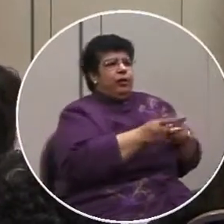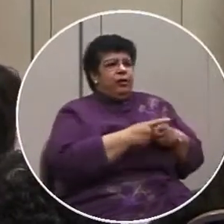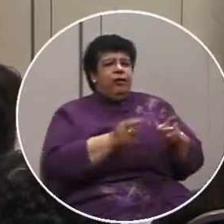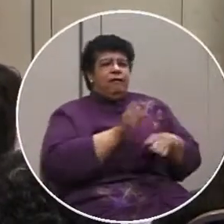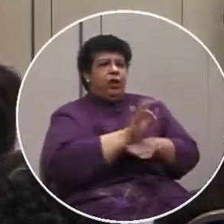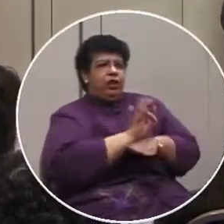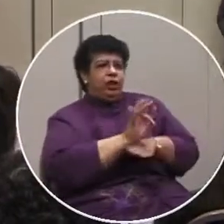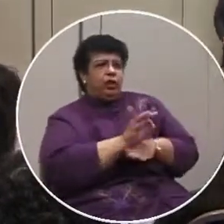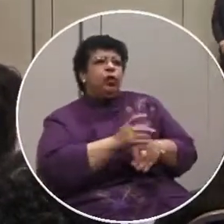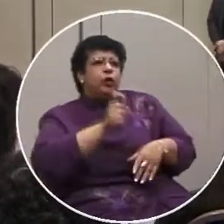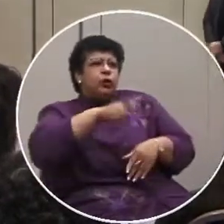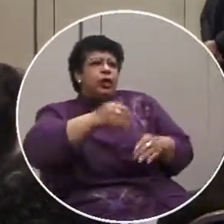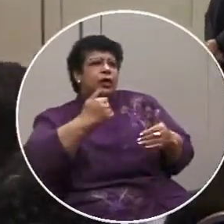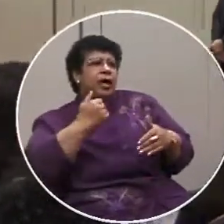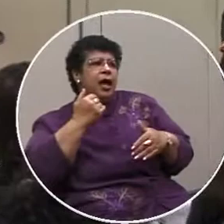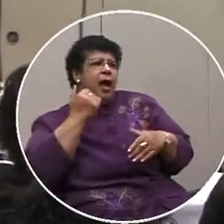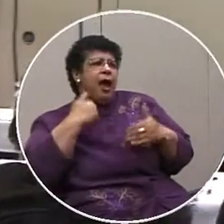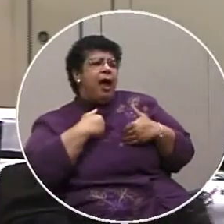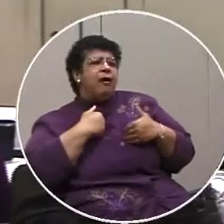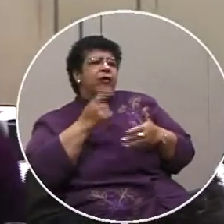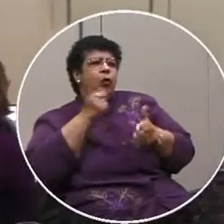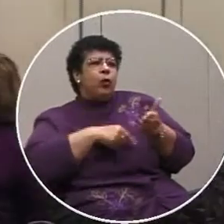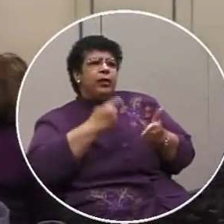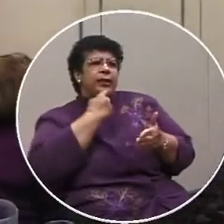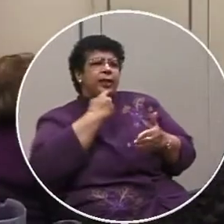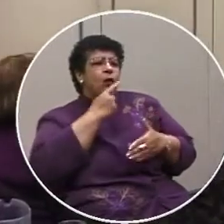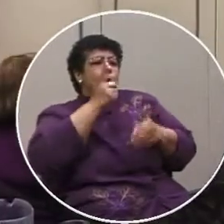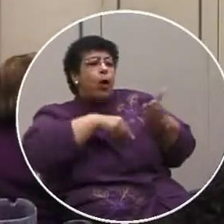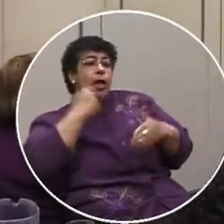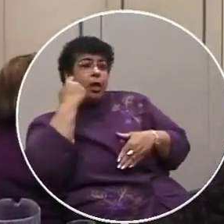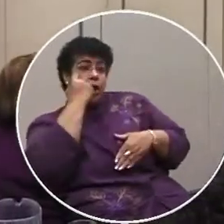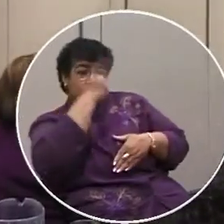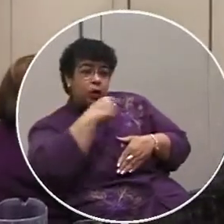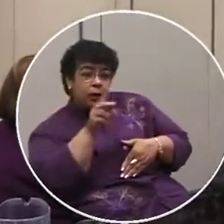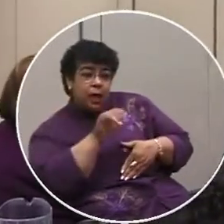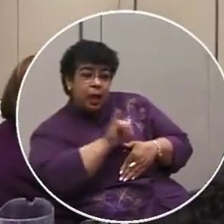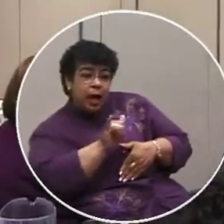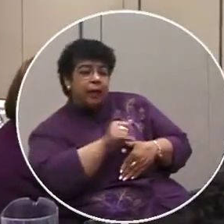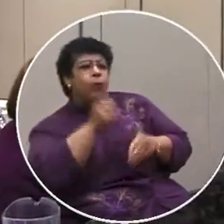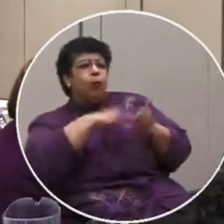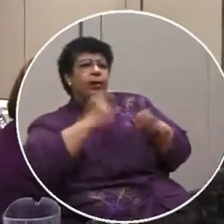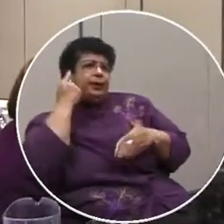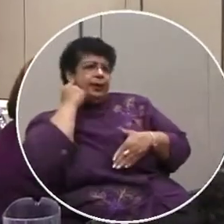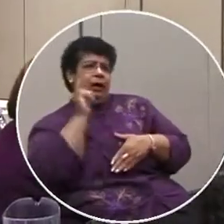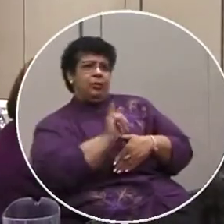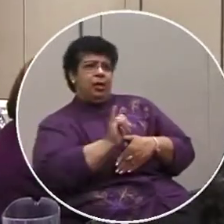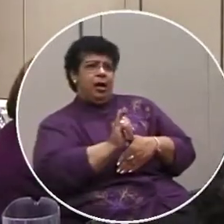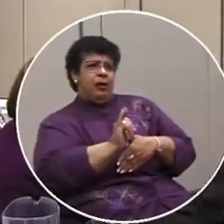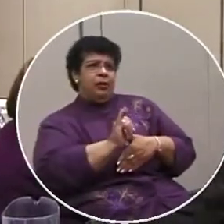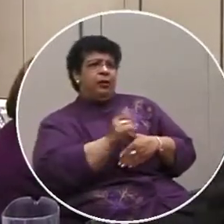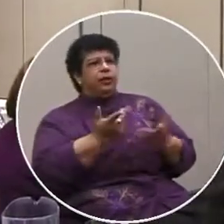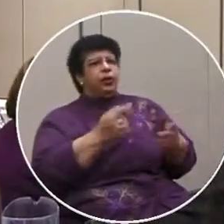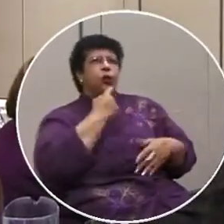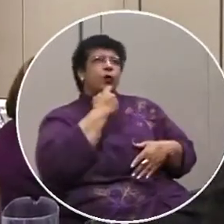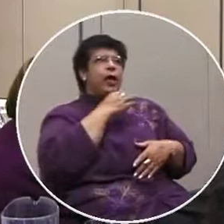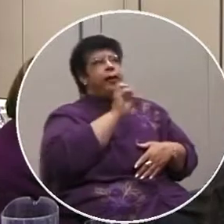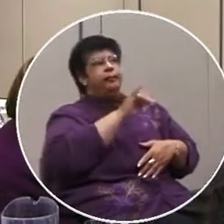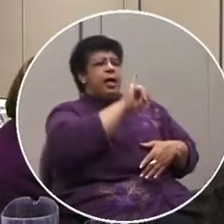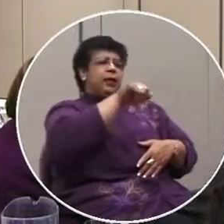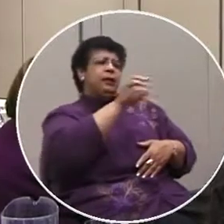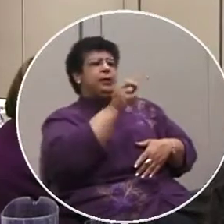like. Okay, so let me see. Johnny's being aggressive in